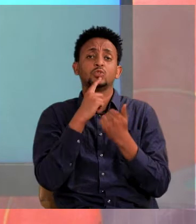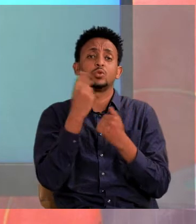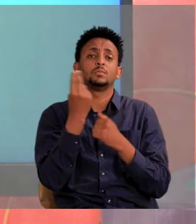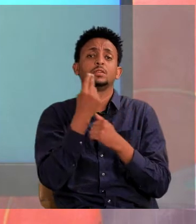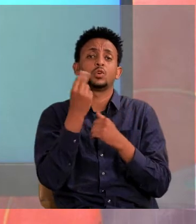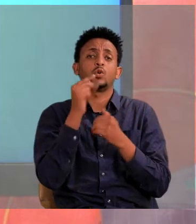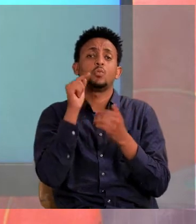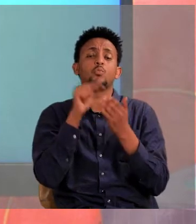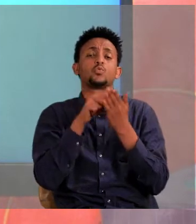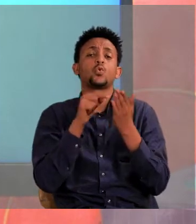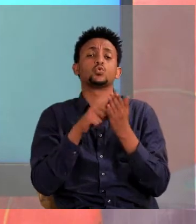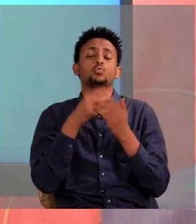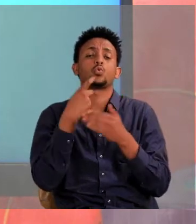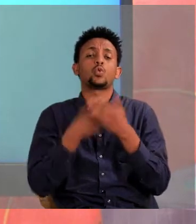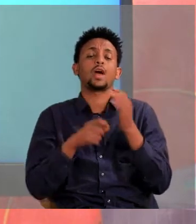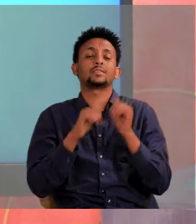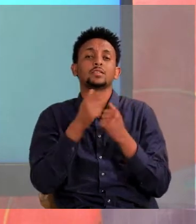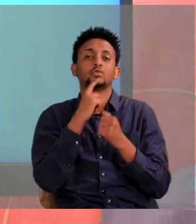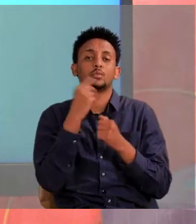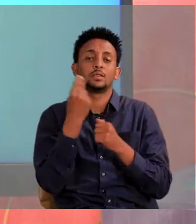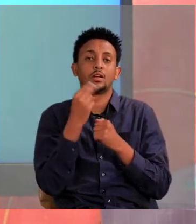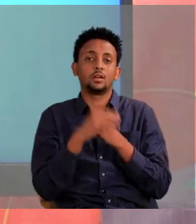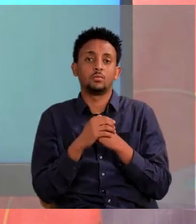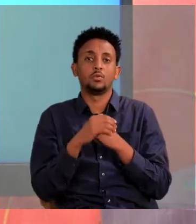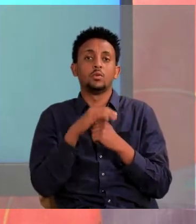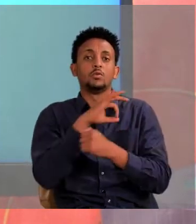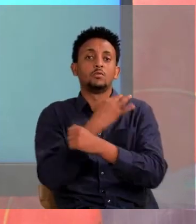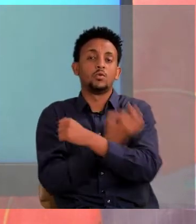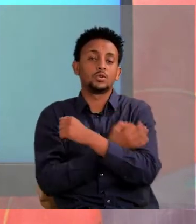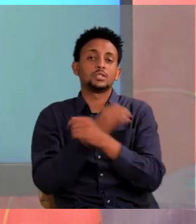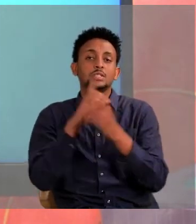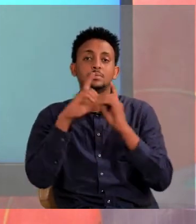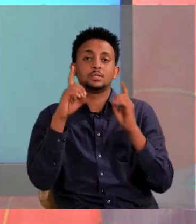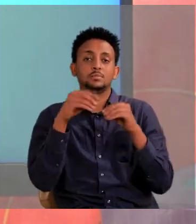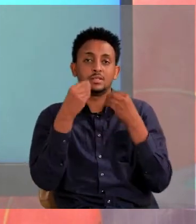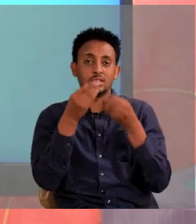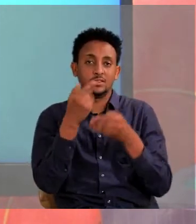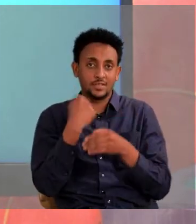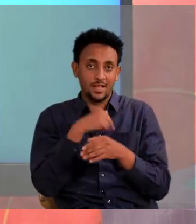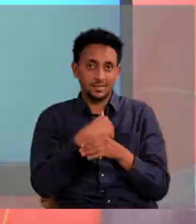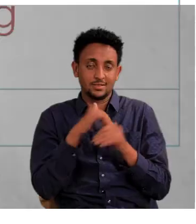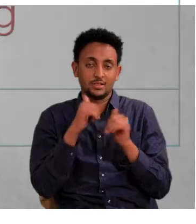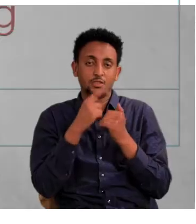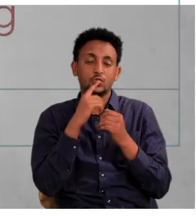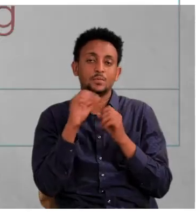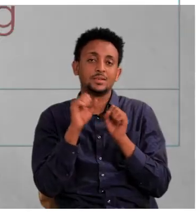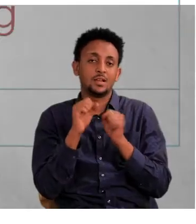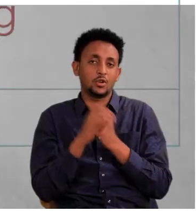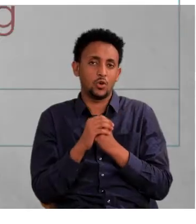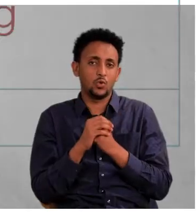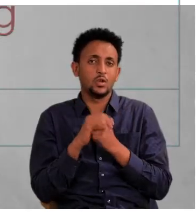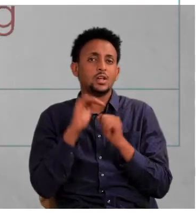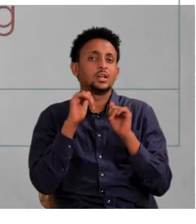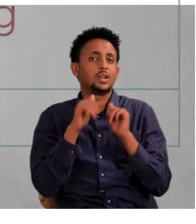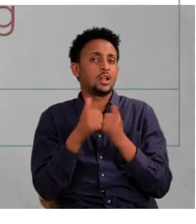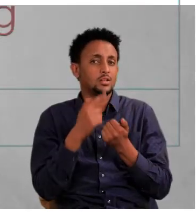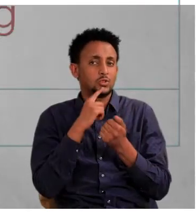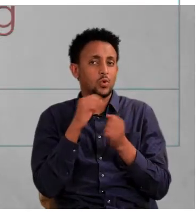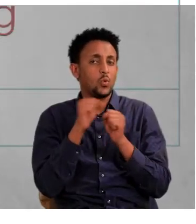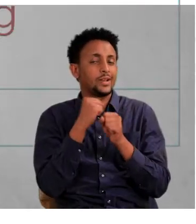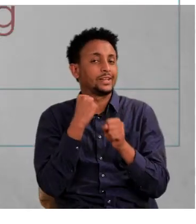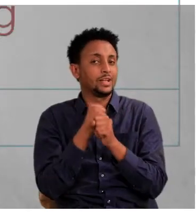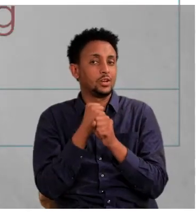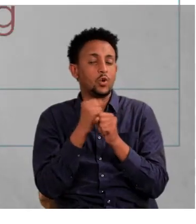a dot product. The dot product of force and displacement gives us mechanical work. We have also tried to see about work done